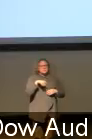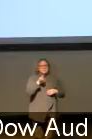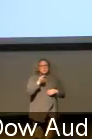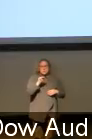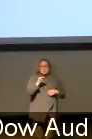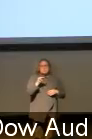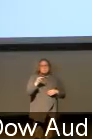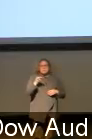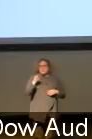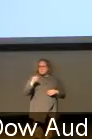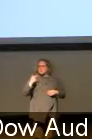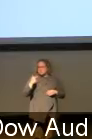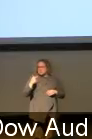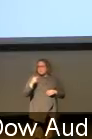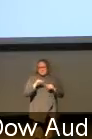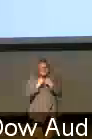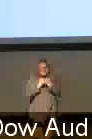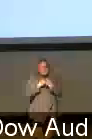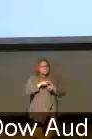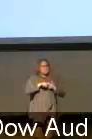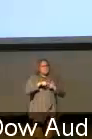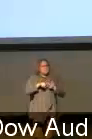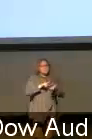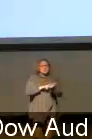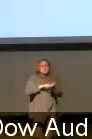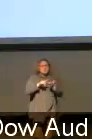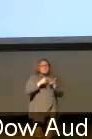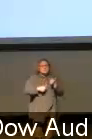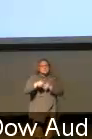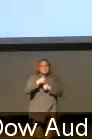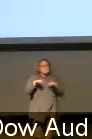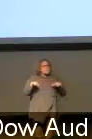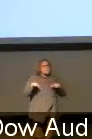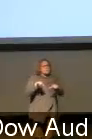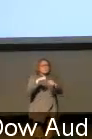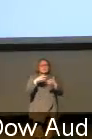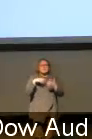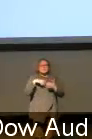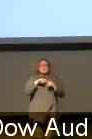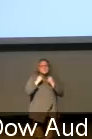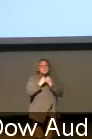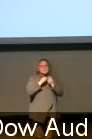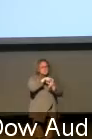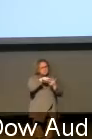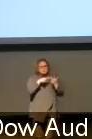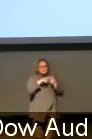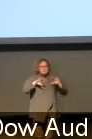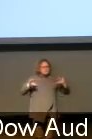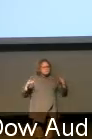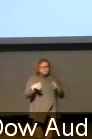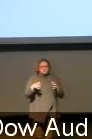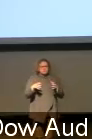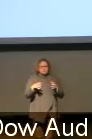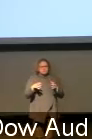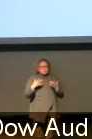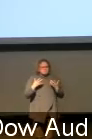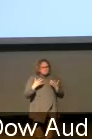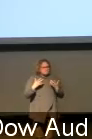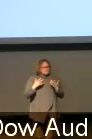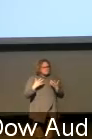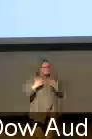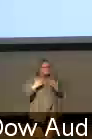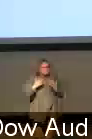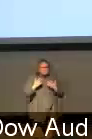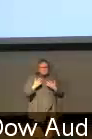UMG team, our nursing, our advanced practice teams have all come together and started to get